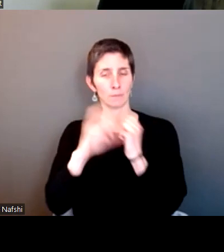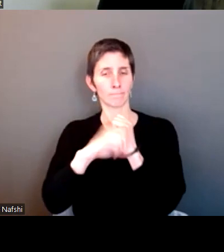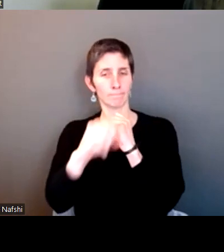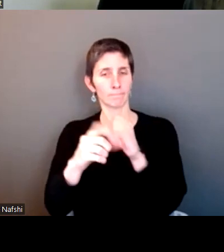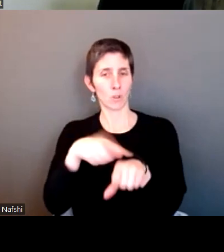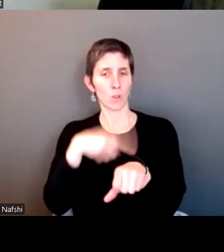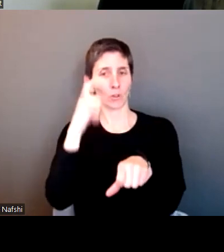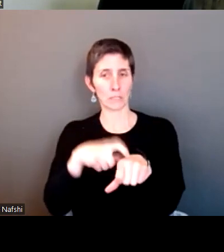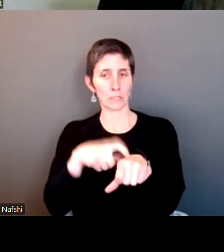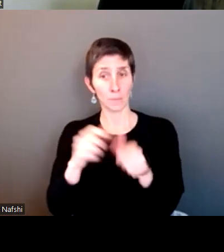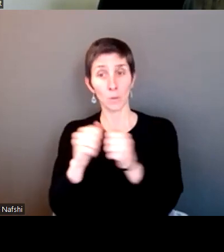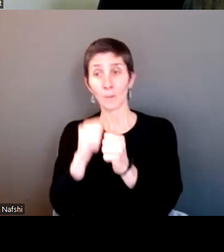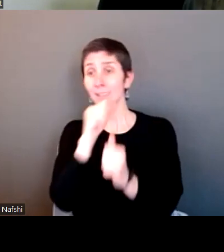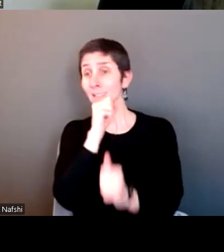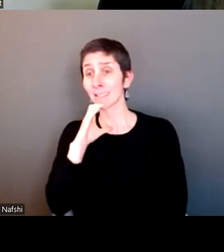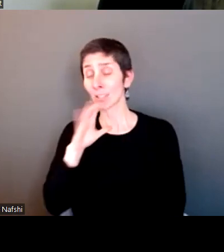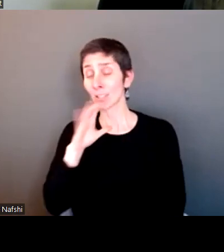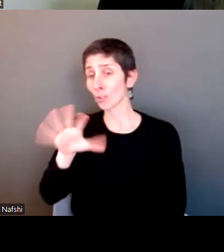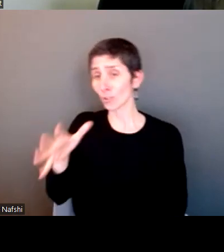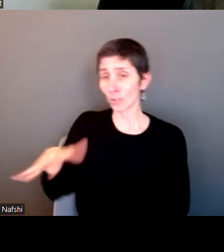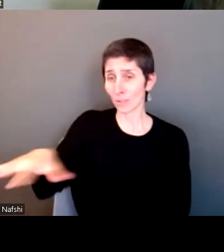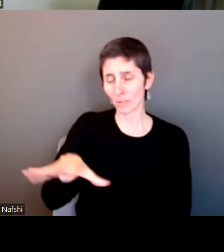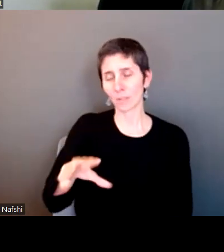difficult to move them in terms of